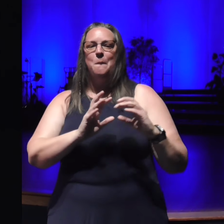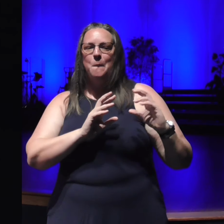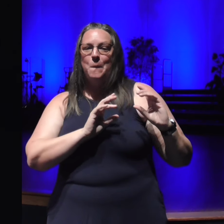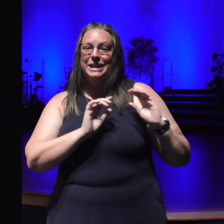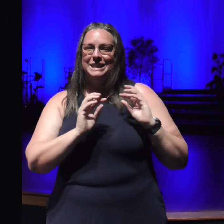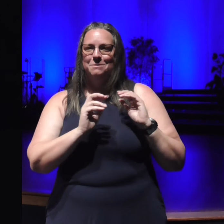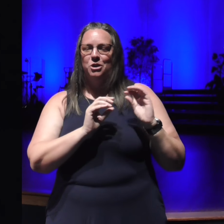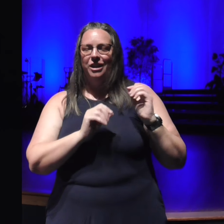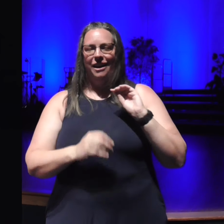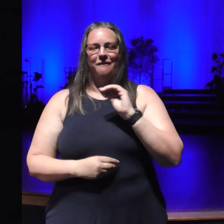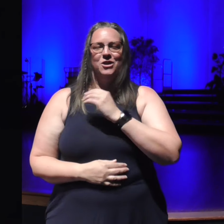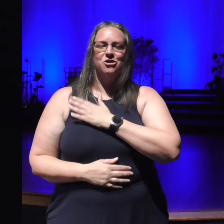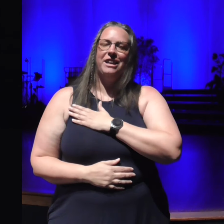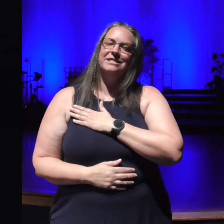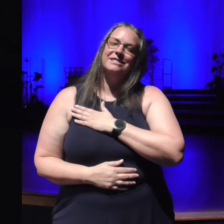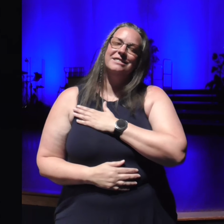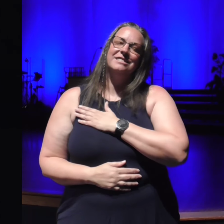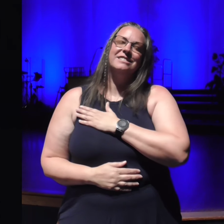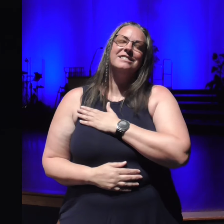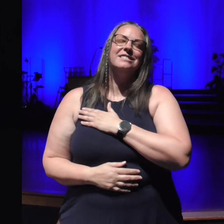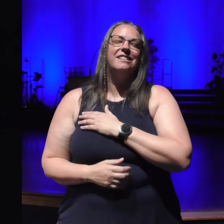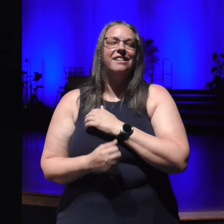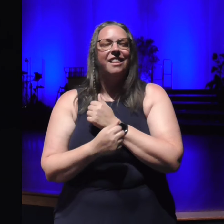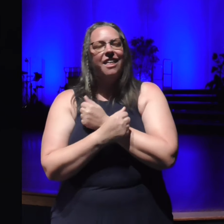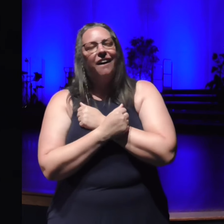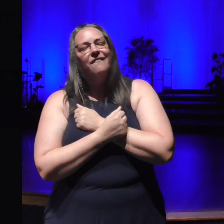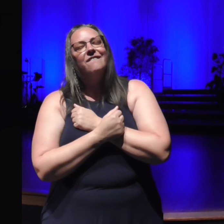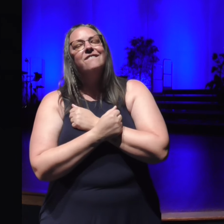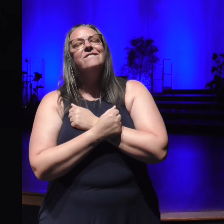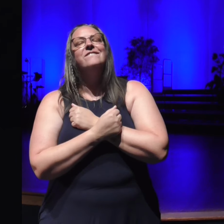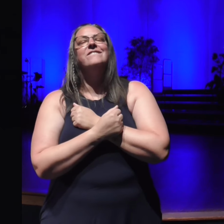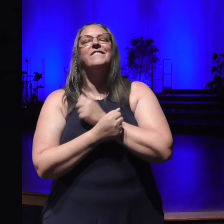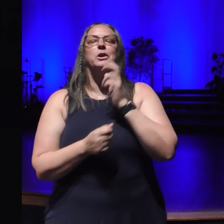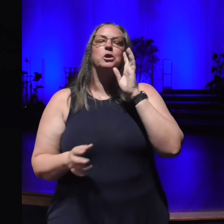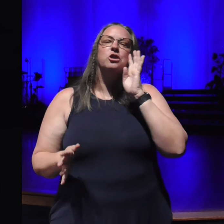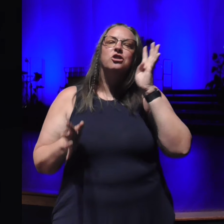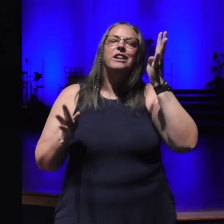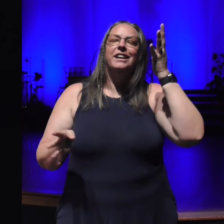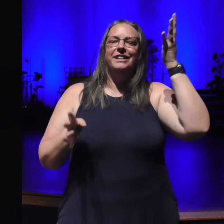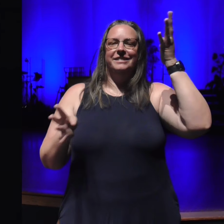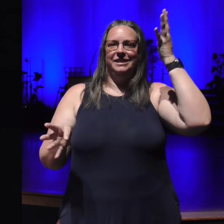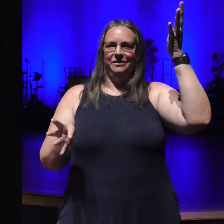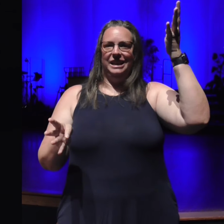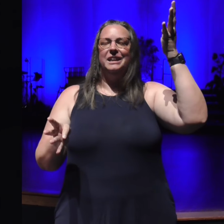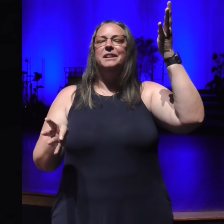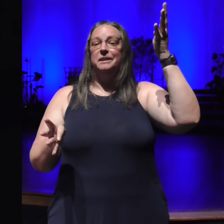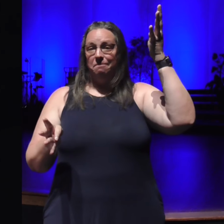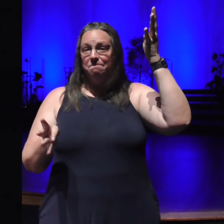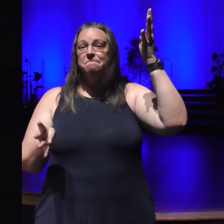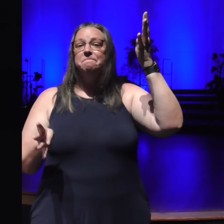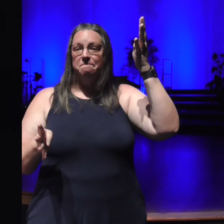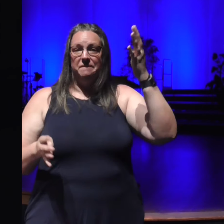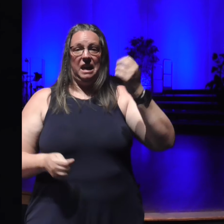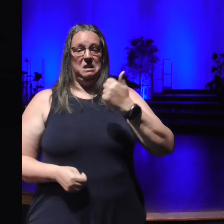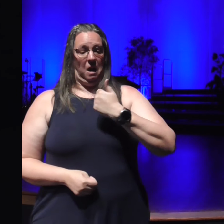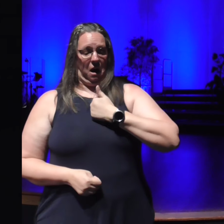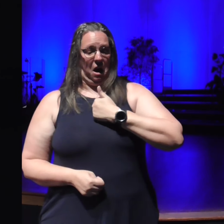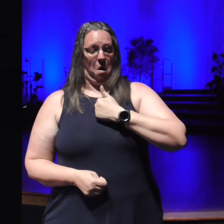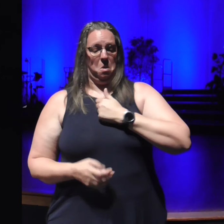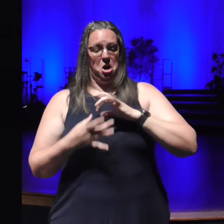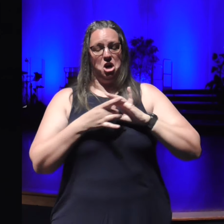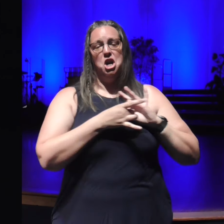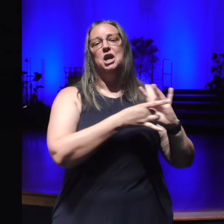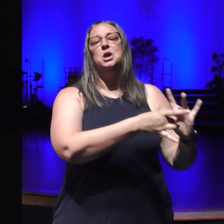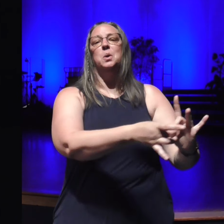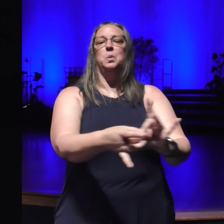us of its grace, its love, its creativity, and our fundamental unity. We let